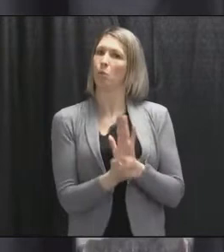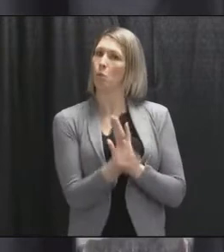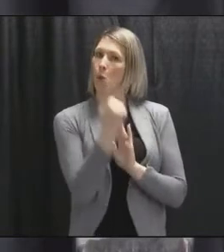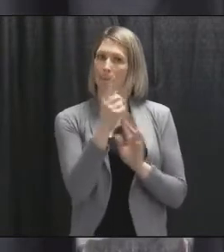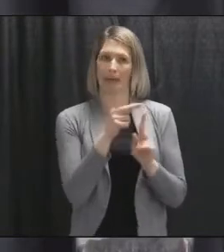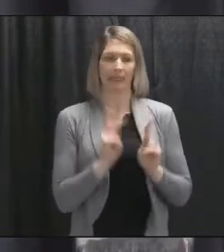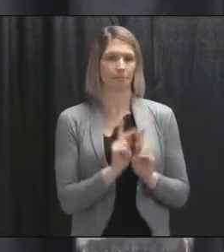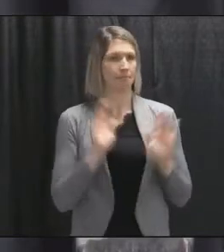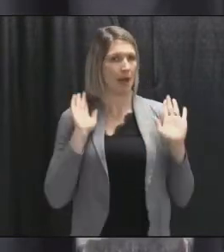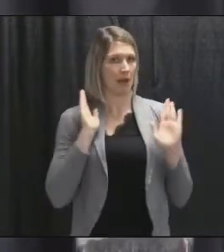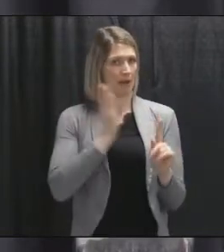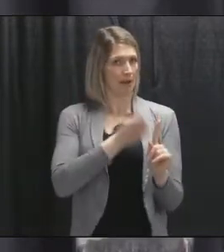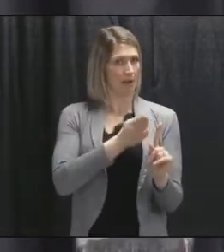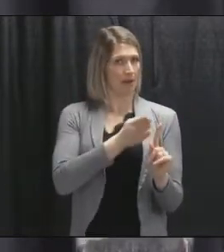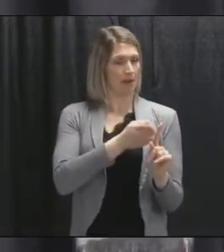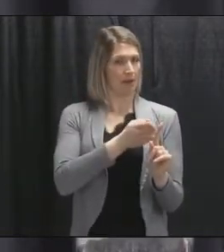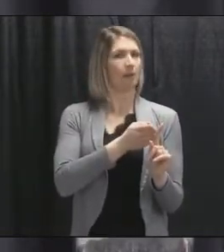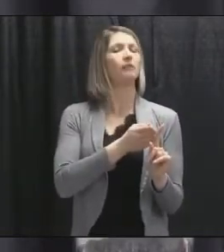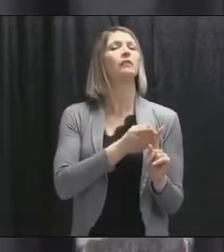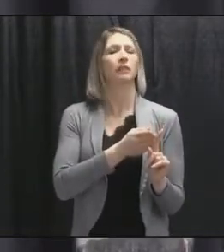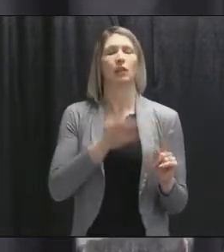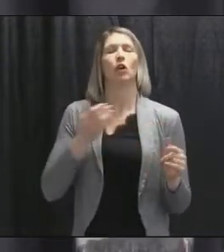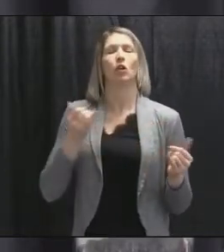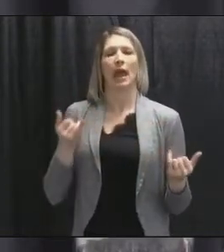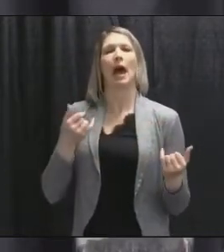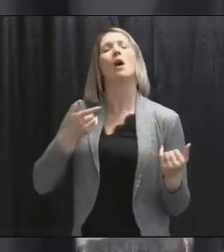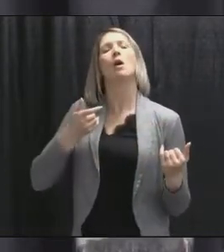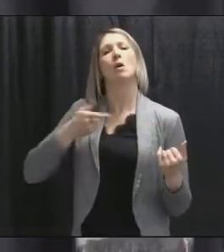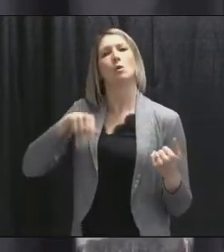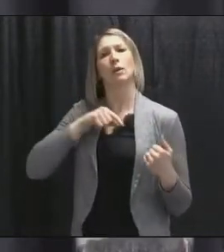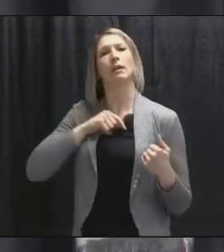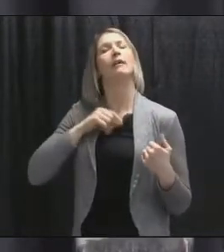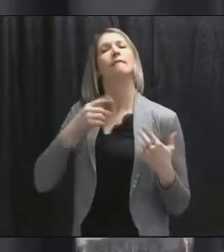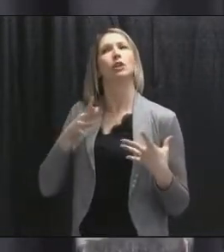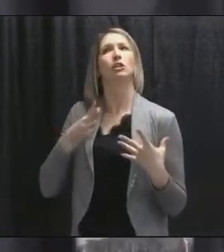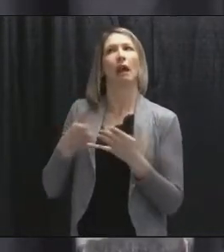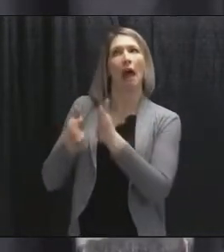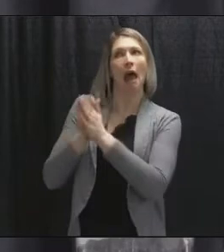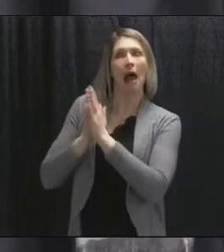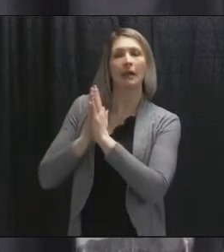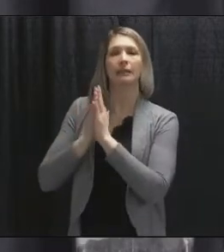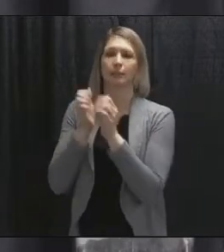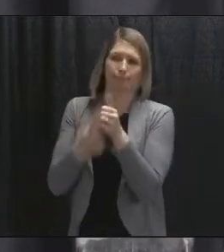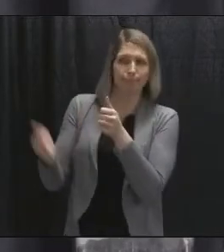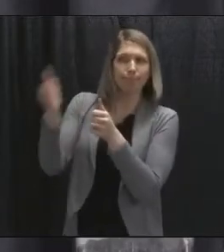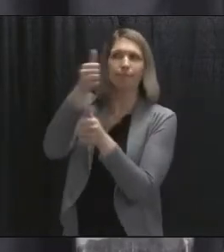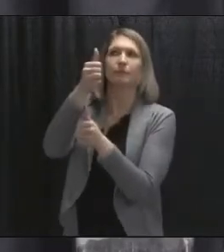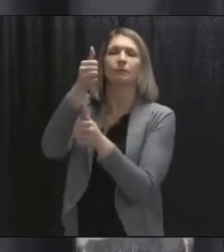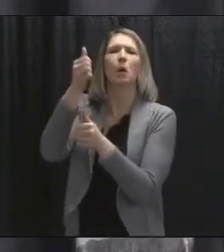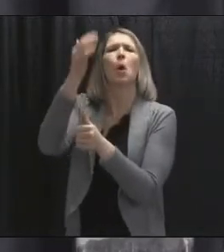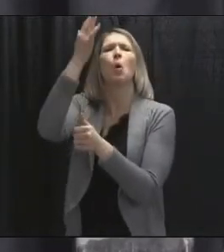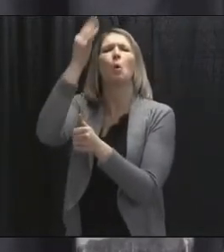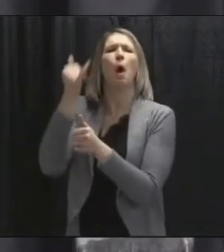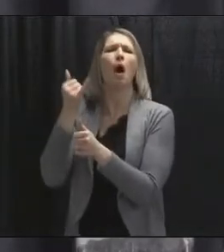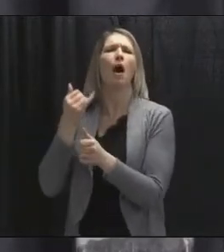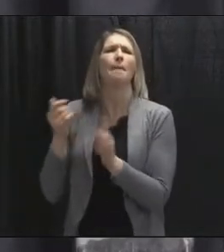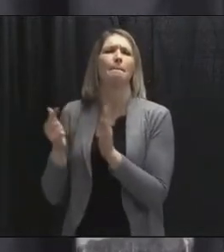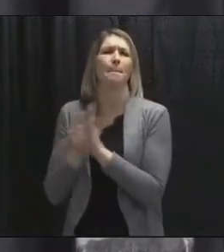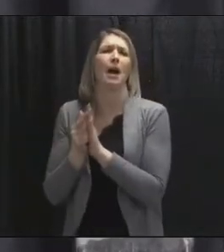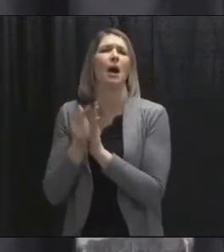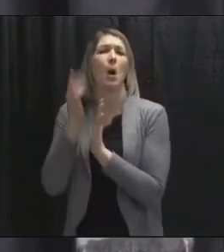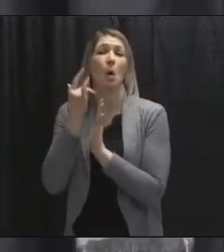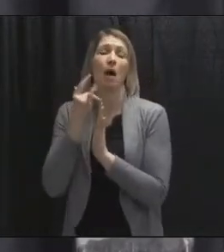authorities and can mandate certain things through the CEOs. We've done that with long-term care. The issue of personal care homes, obviously,